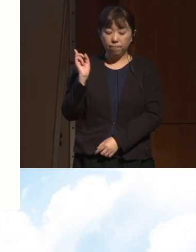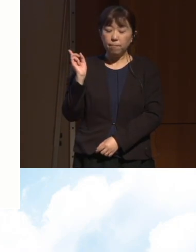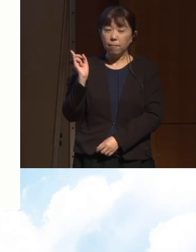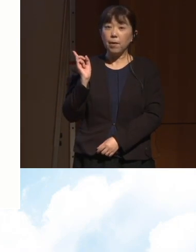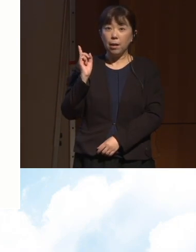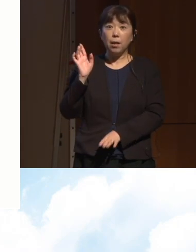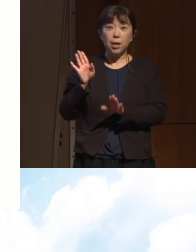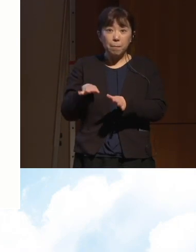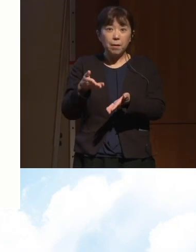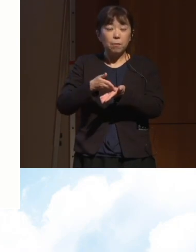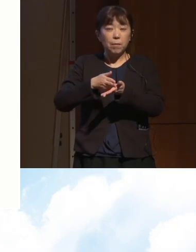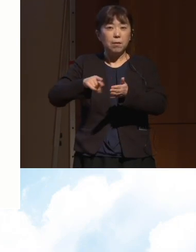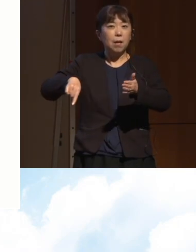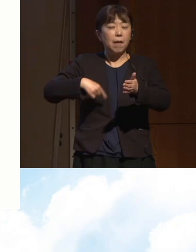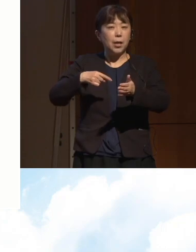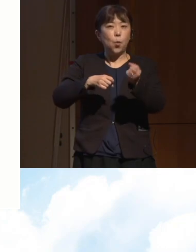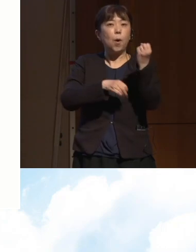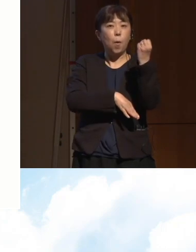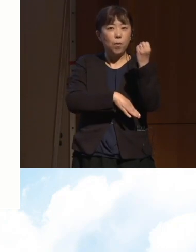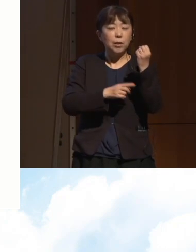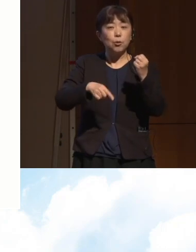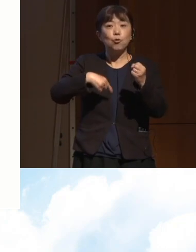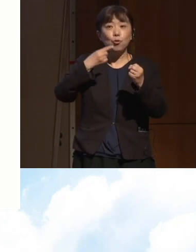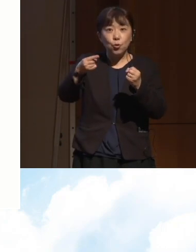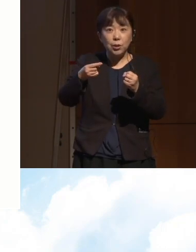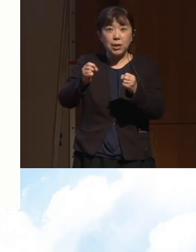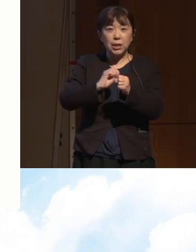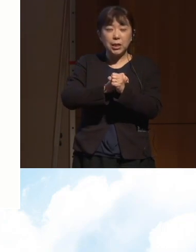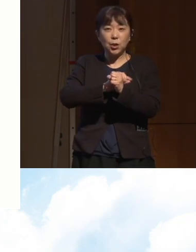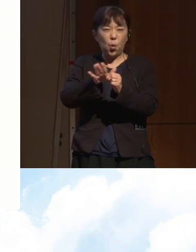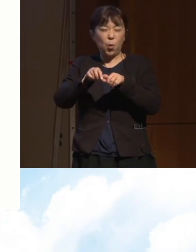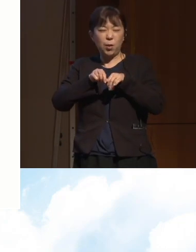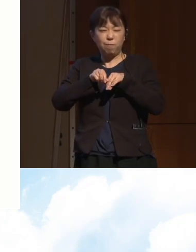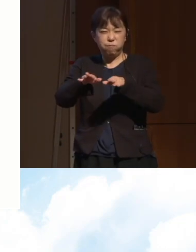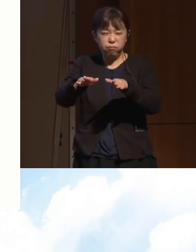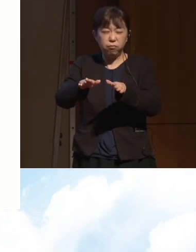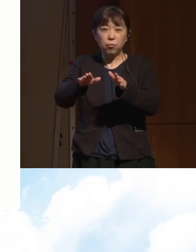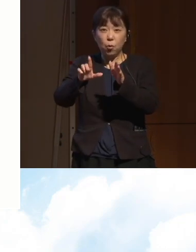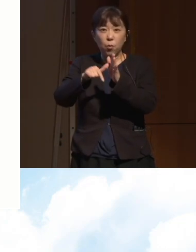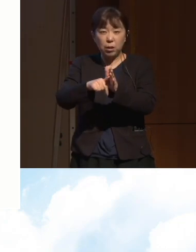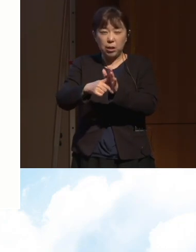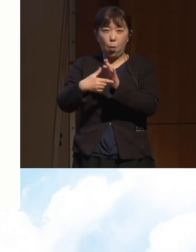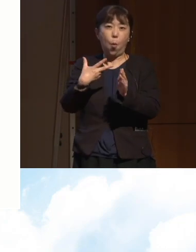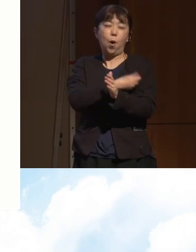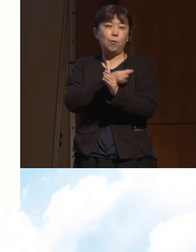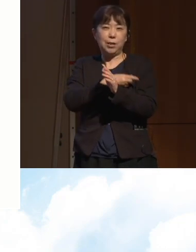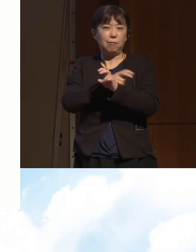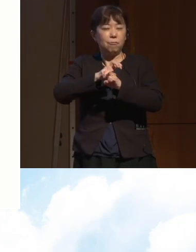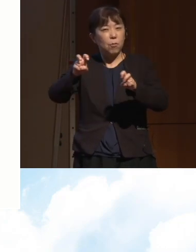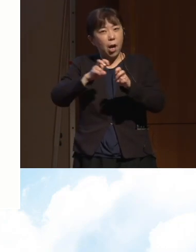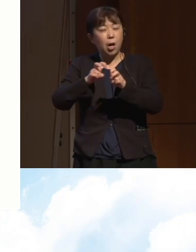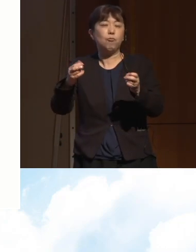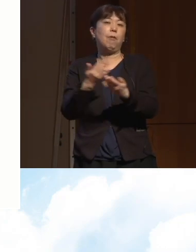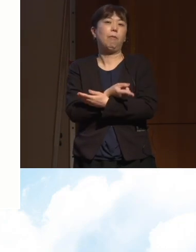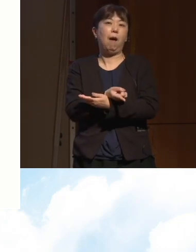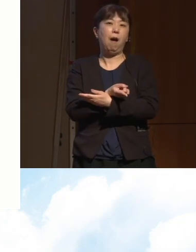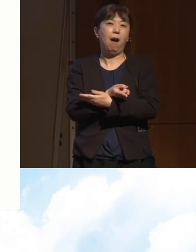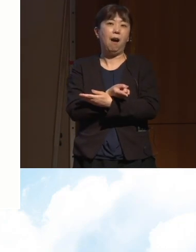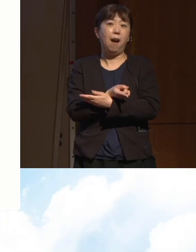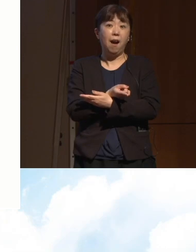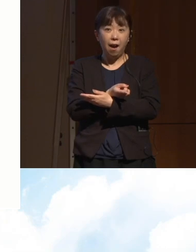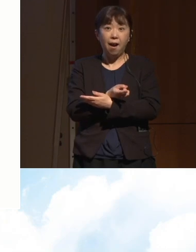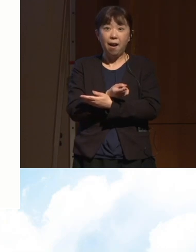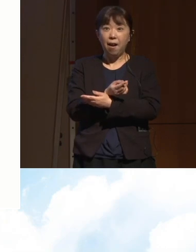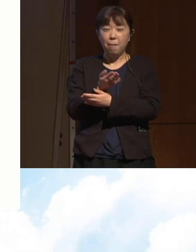against SARS-CoV-2. So the reason we were able to move so quickly to develop an mRNA vaccine